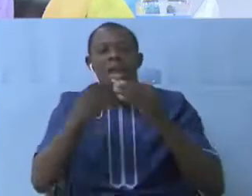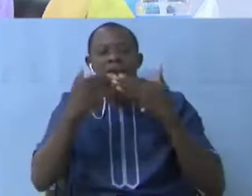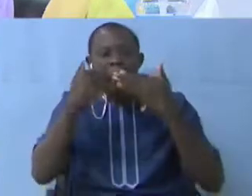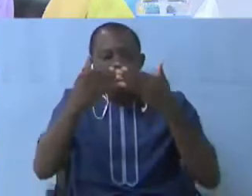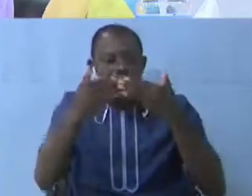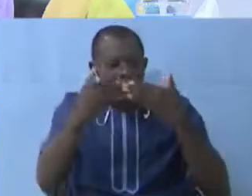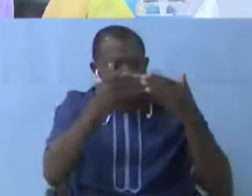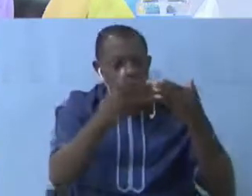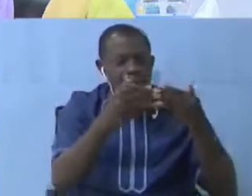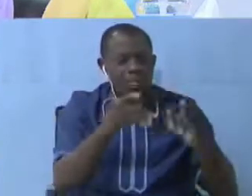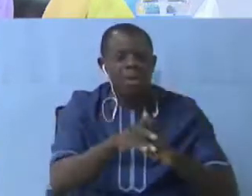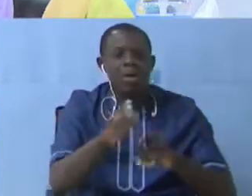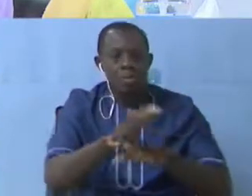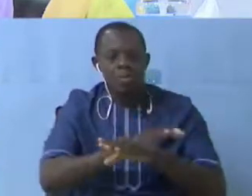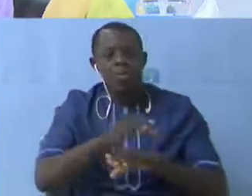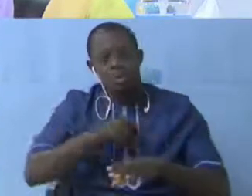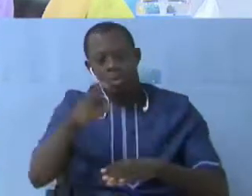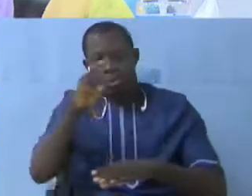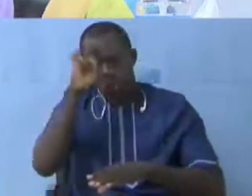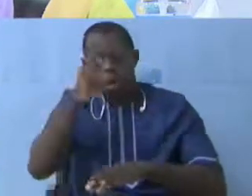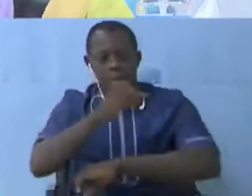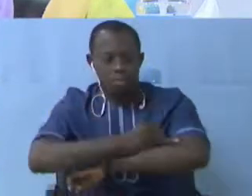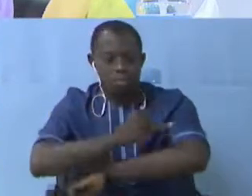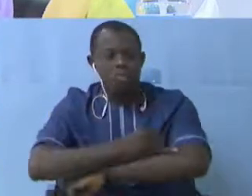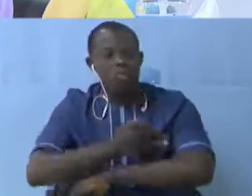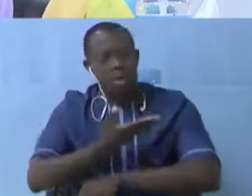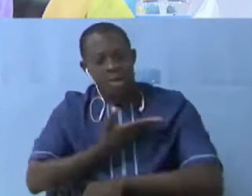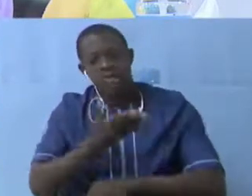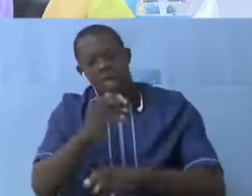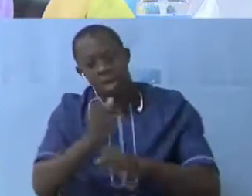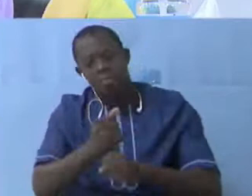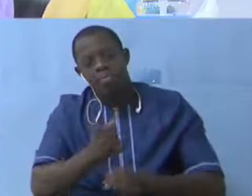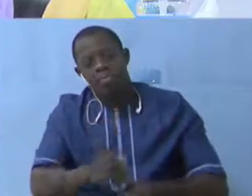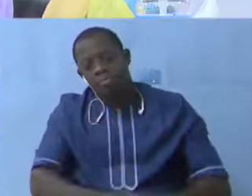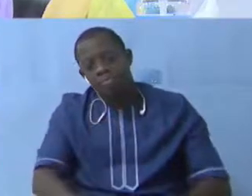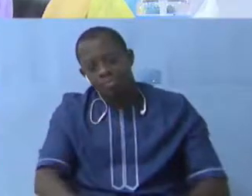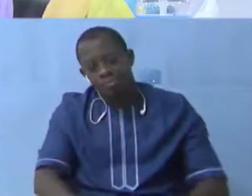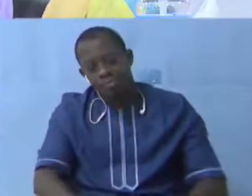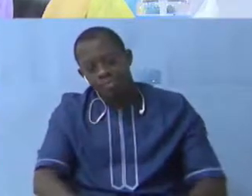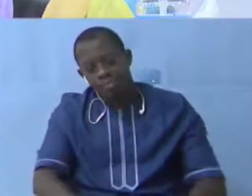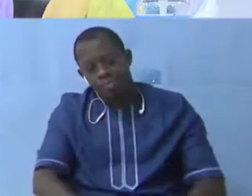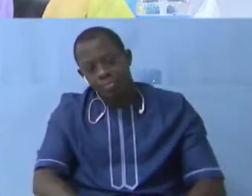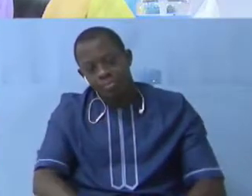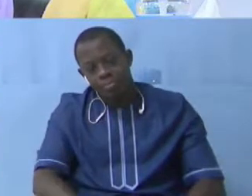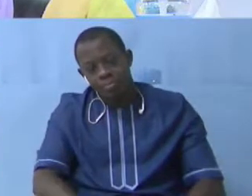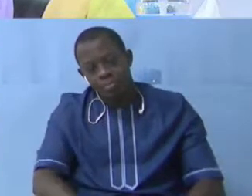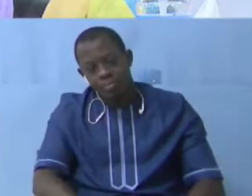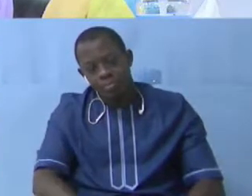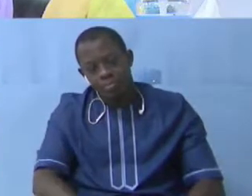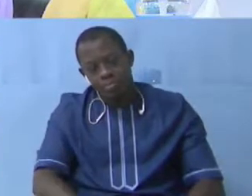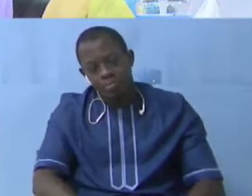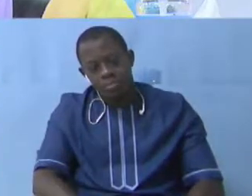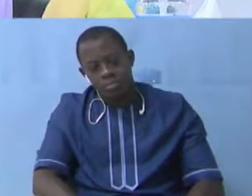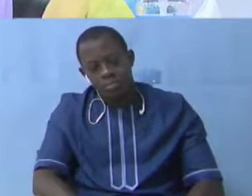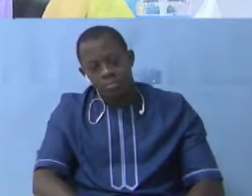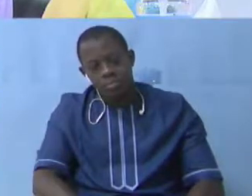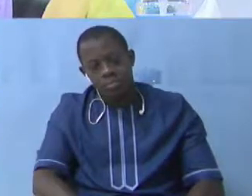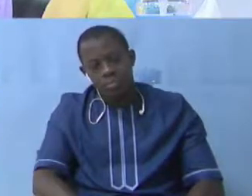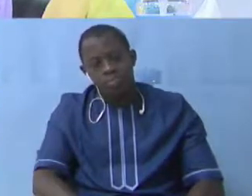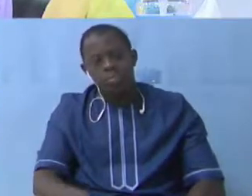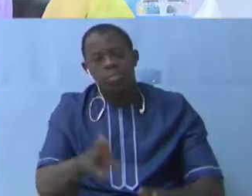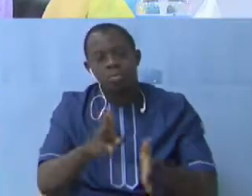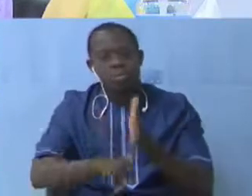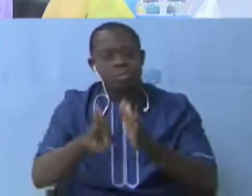xam ne ñëw nañ boobu maa ngi ci buntu liggéeykaay boobu te tamit daldi woon nañ leen jox ay ndimbal. In fact, that report looked at after